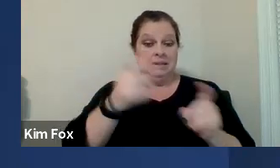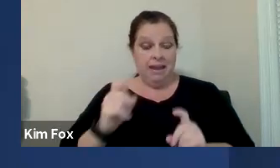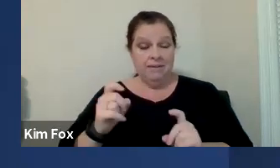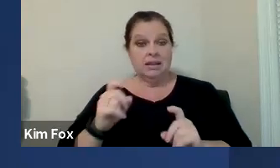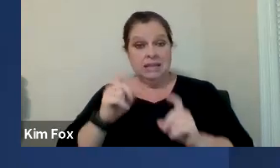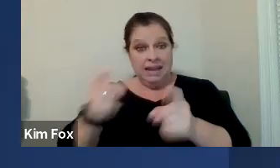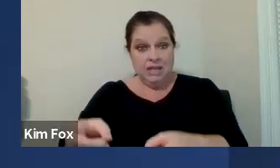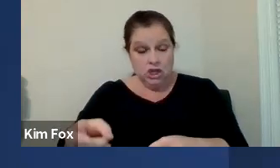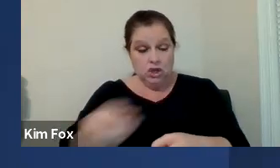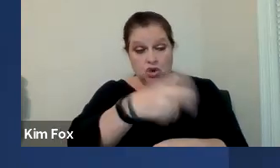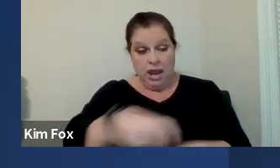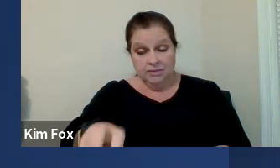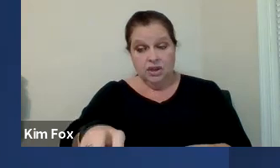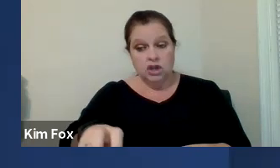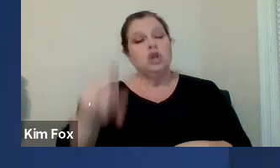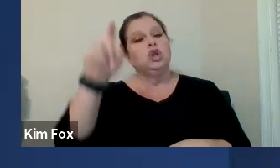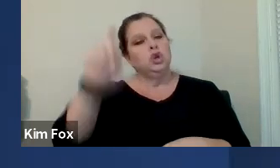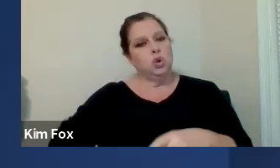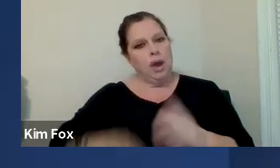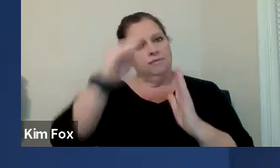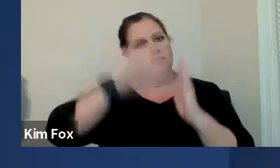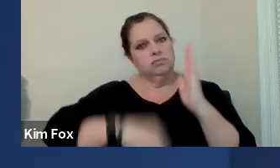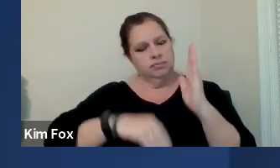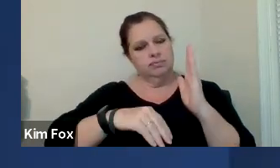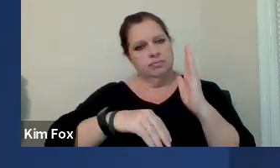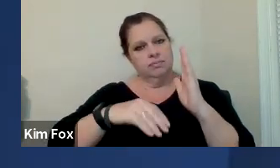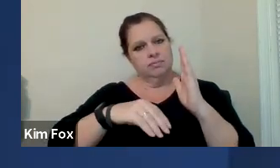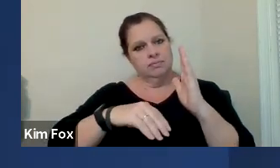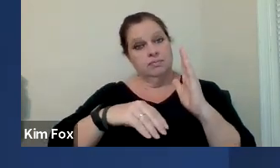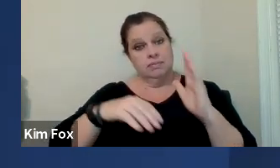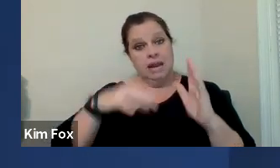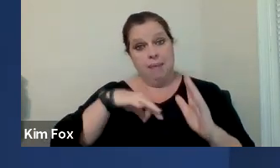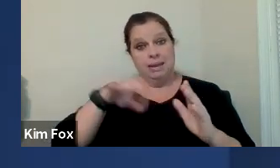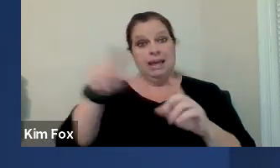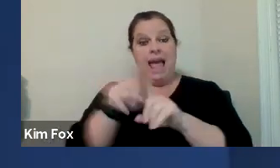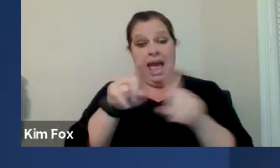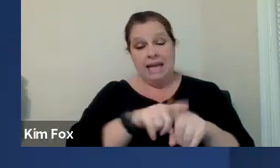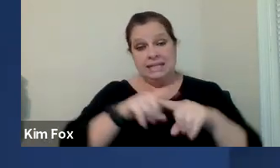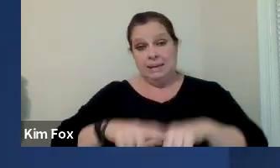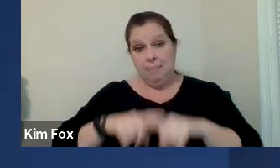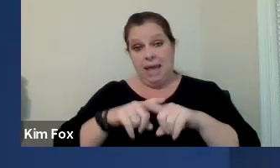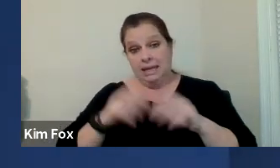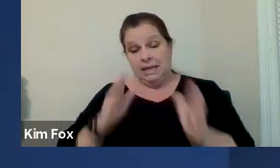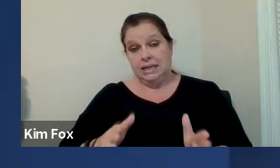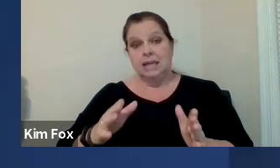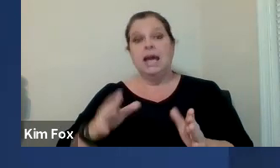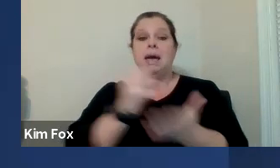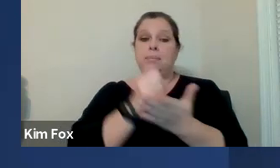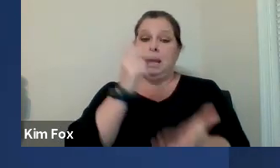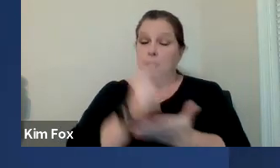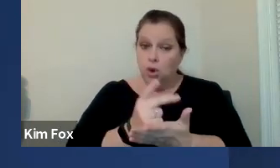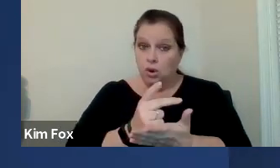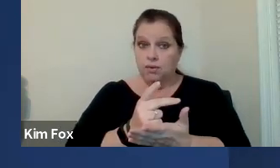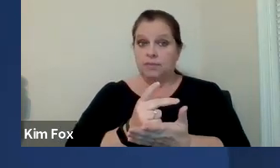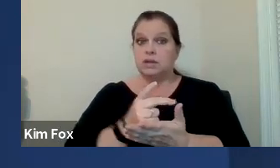is an online application that you have to apply as a dependent and then be approved so you can have